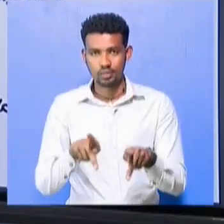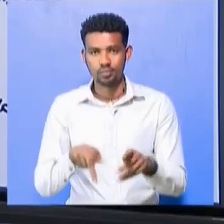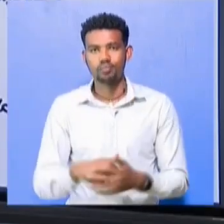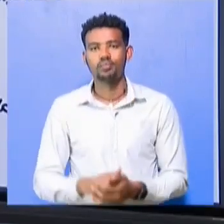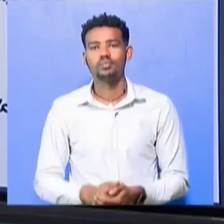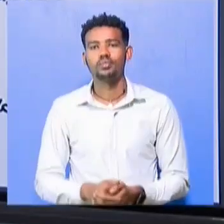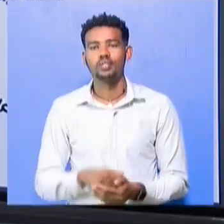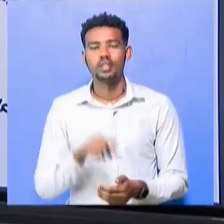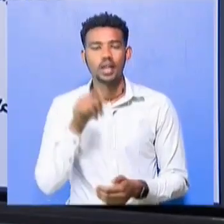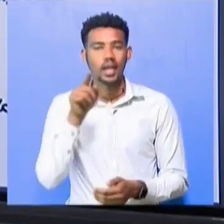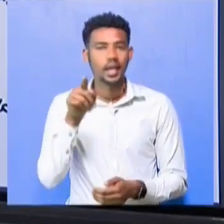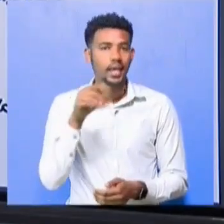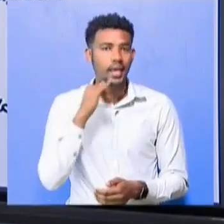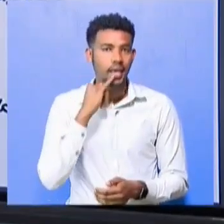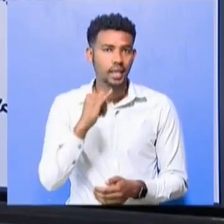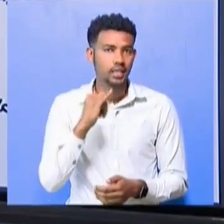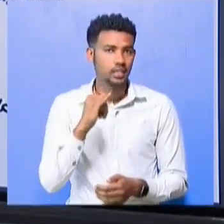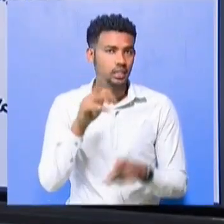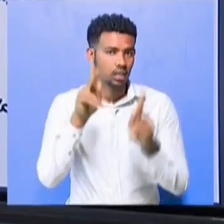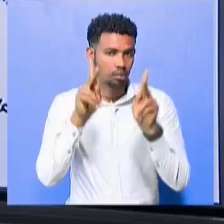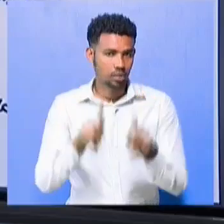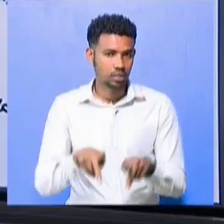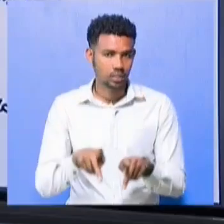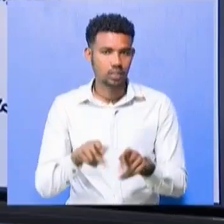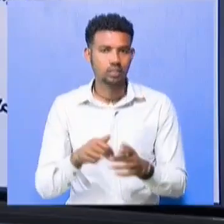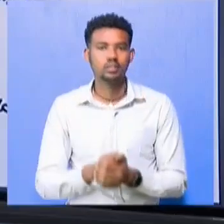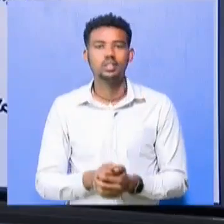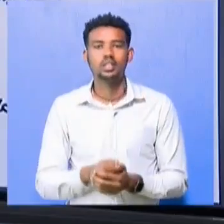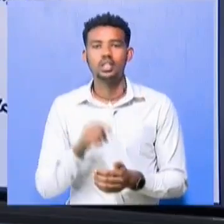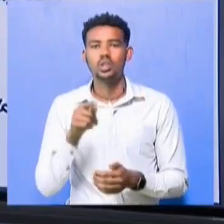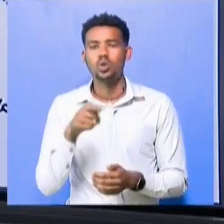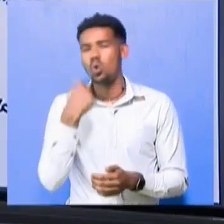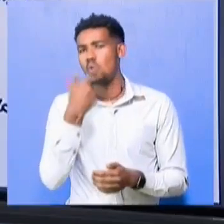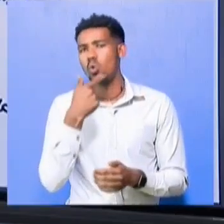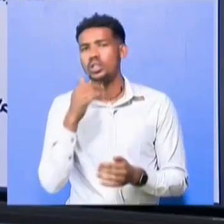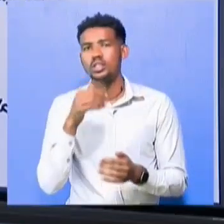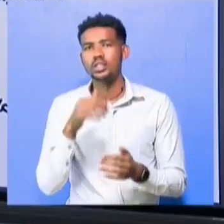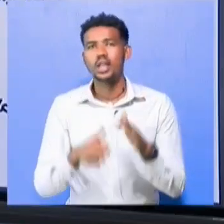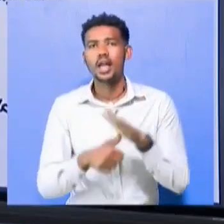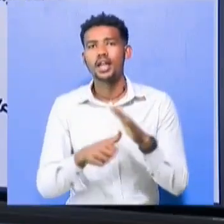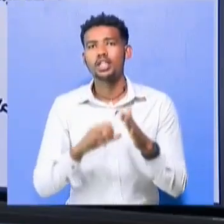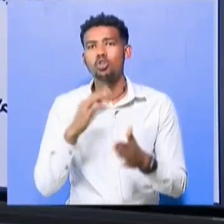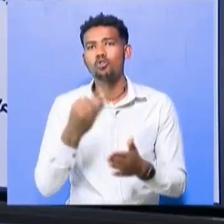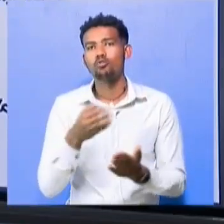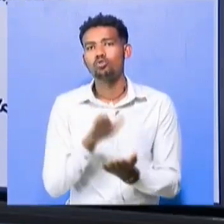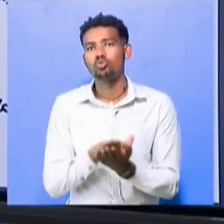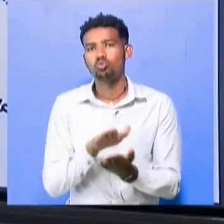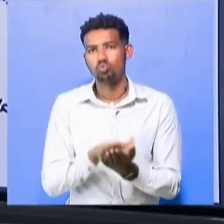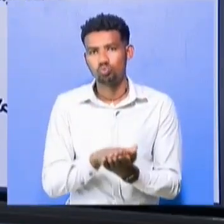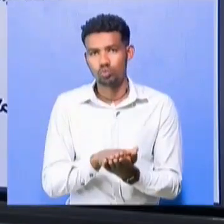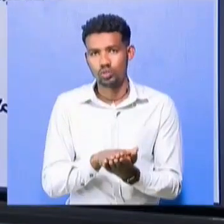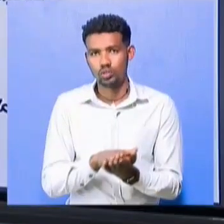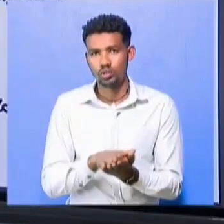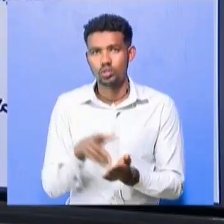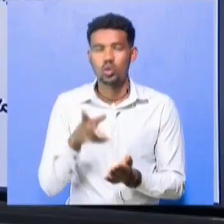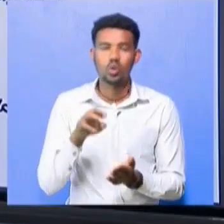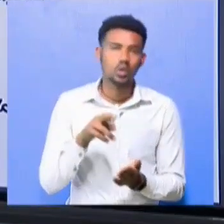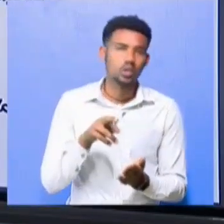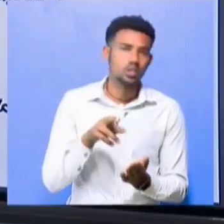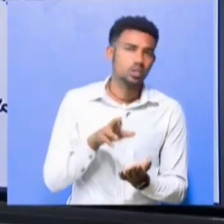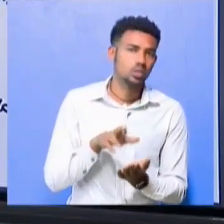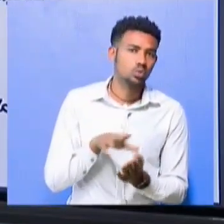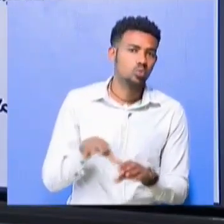Whoever he is, that is a person. Who is that? Who is the director of the school? Who are the students?